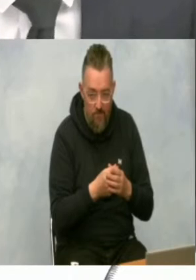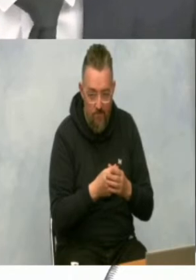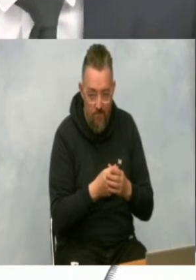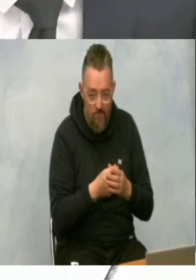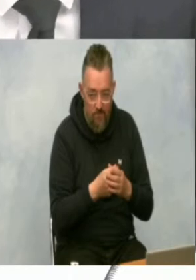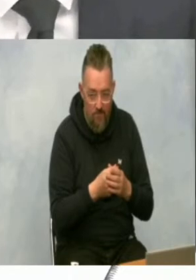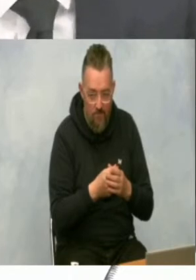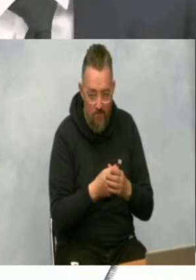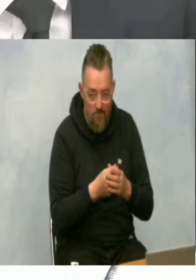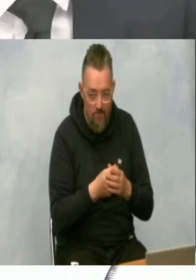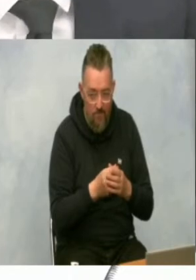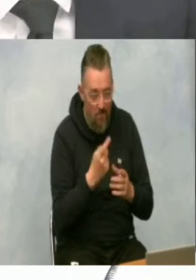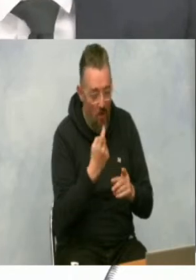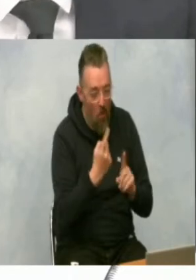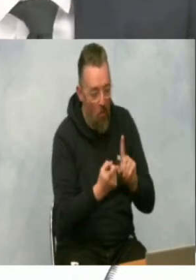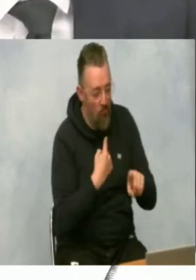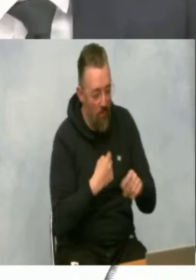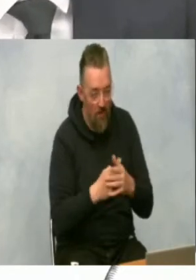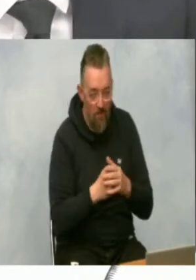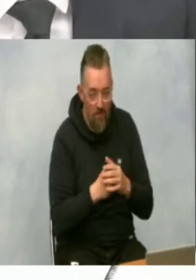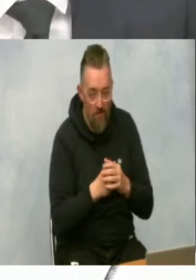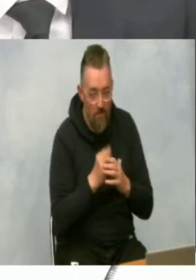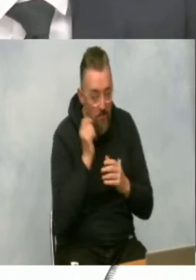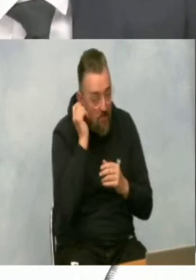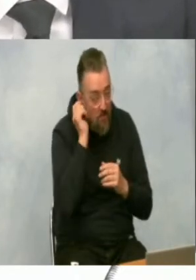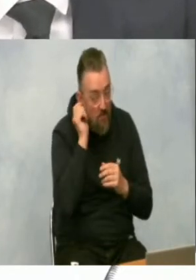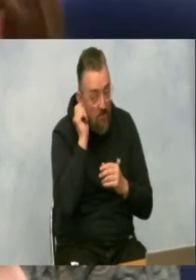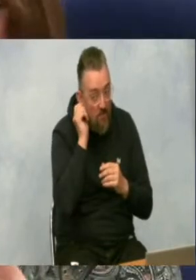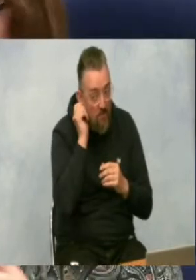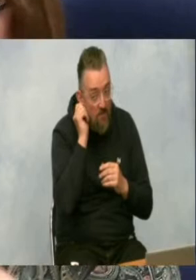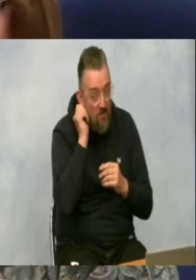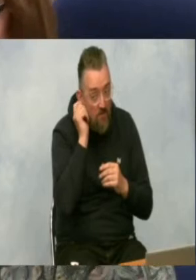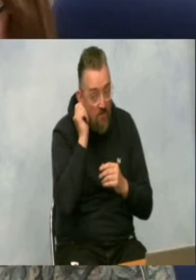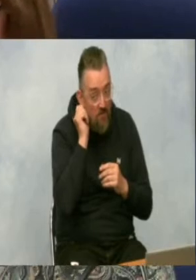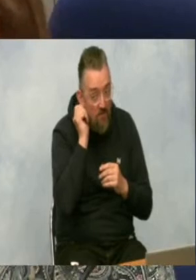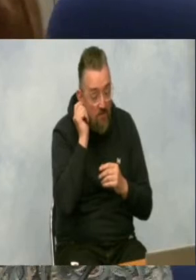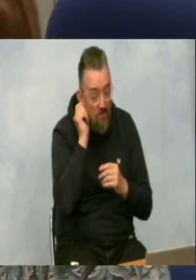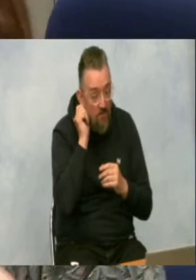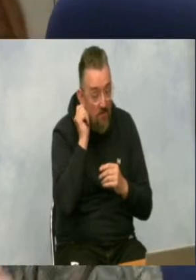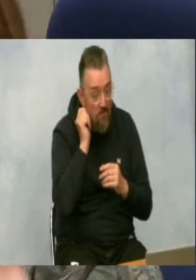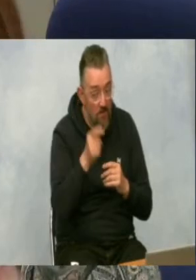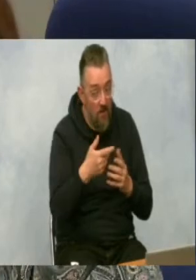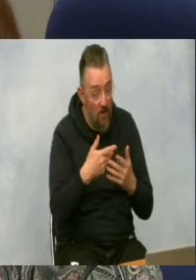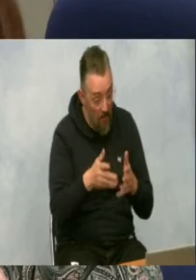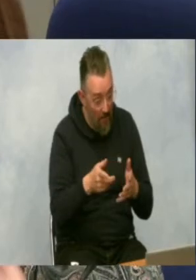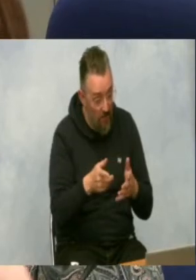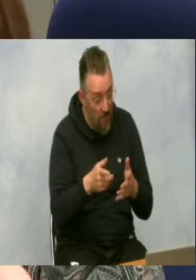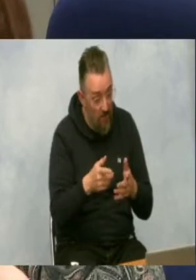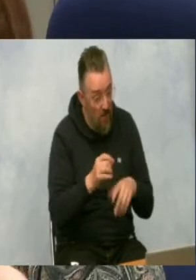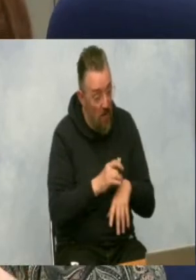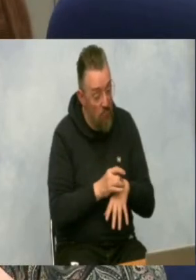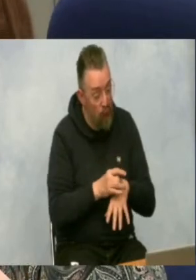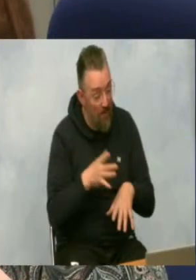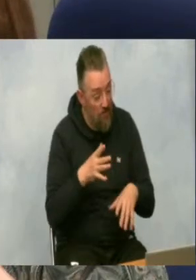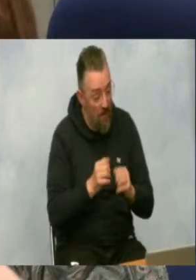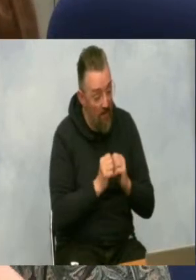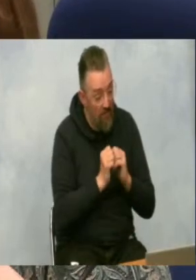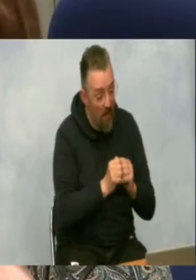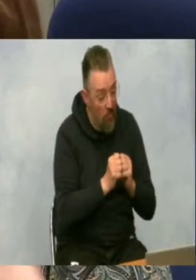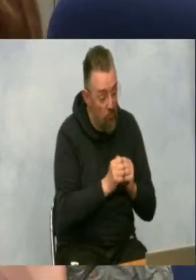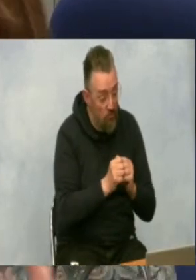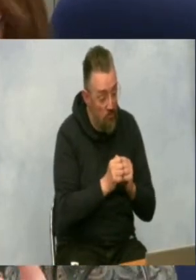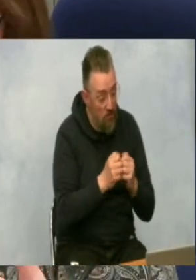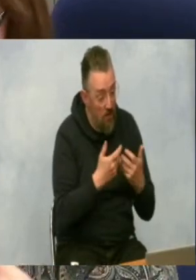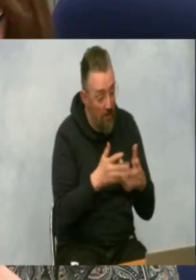Right, okay, I'll let you come back in once more. Yeah. So, again, did you say there was a professional valuation carried out by